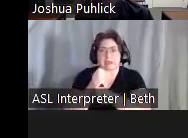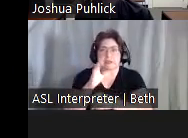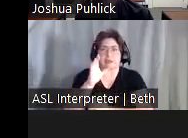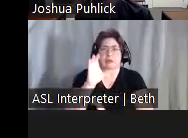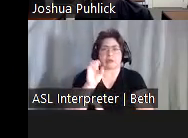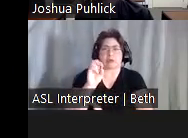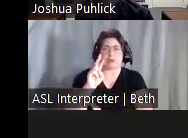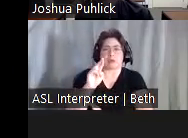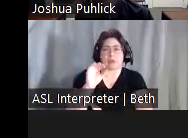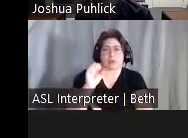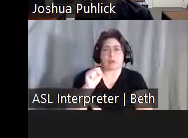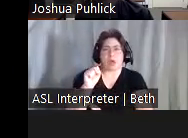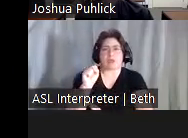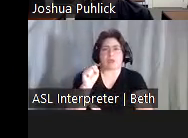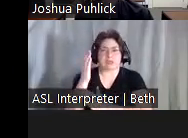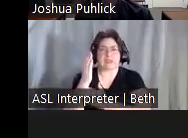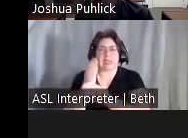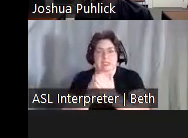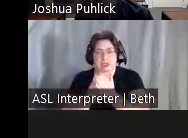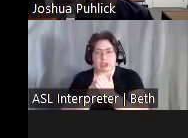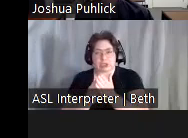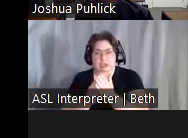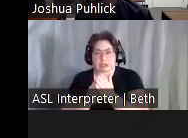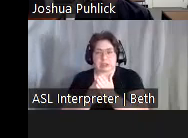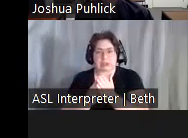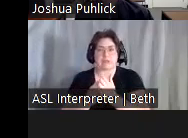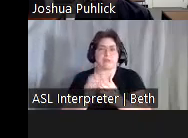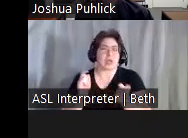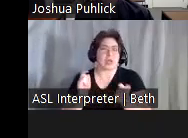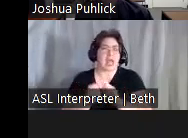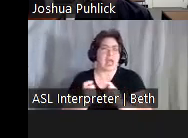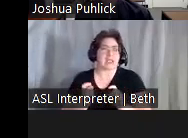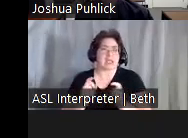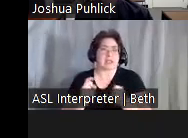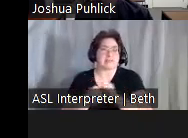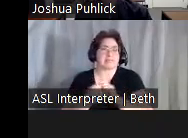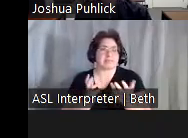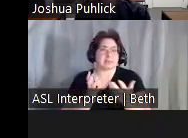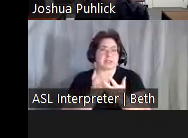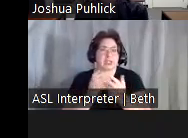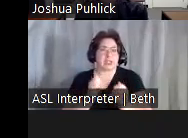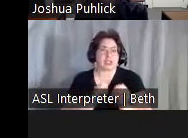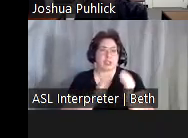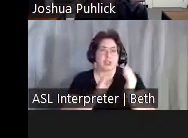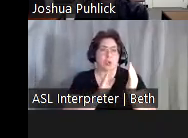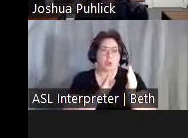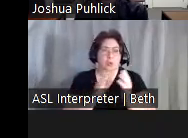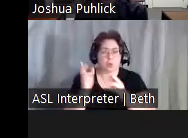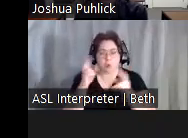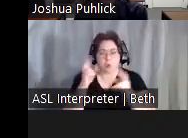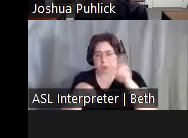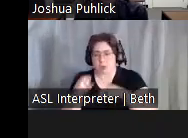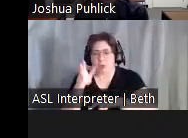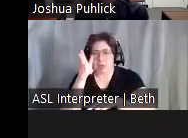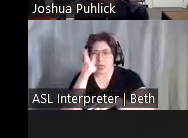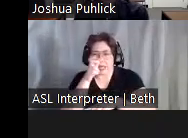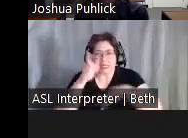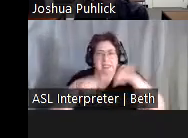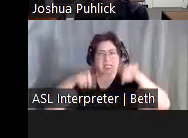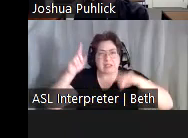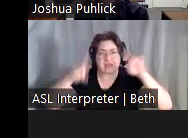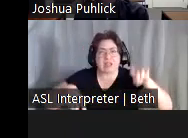adaptation approaches. And we're beginning to look at insect diversity and